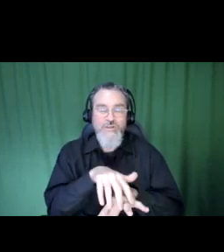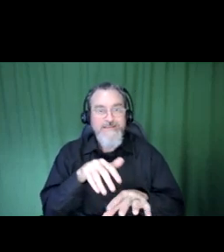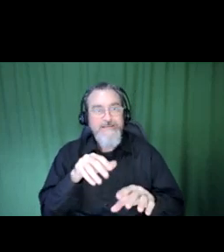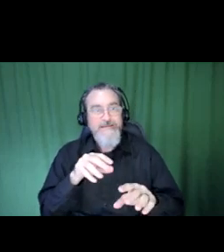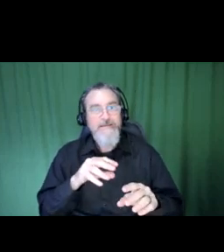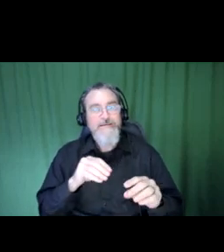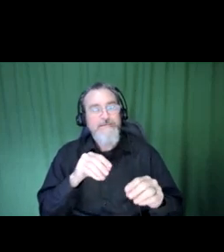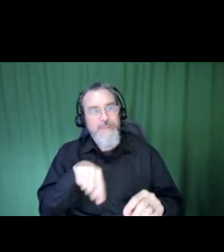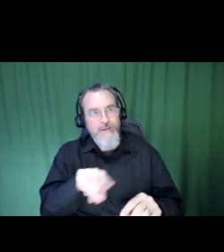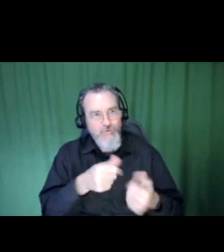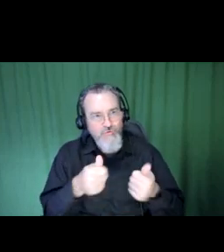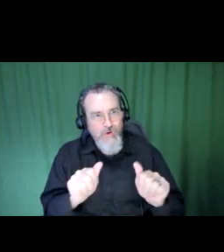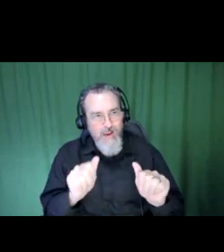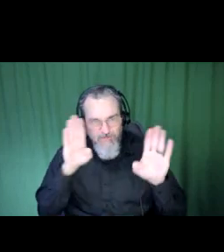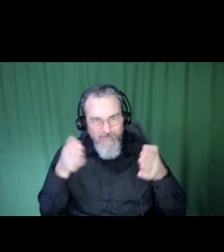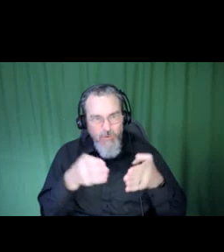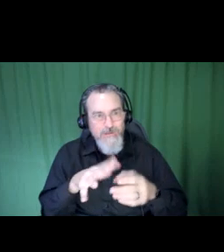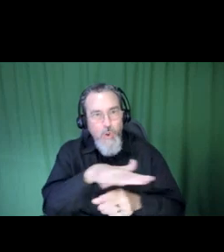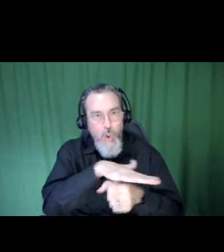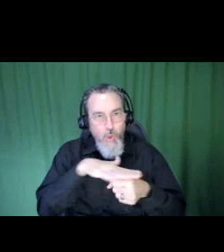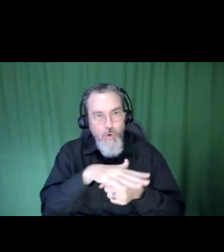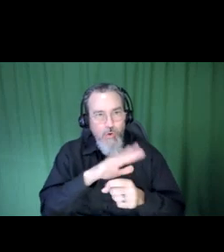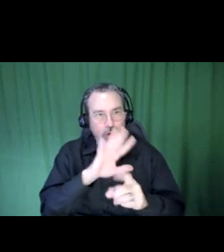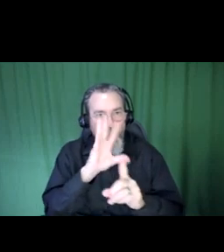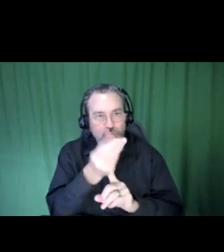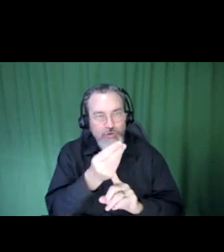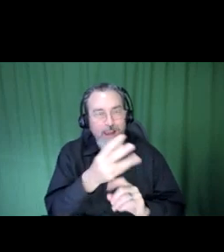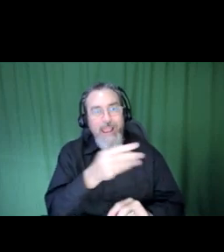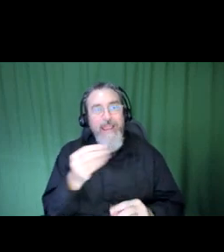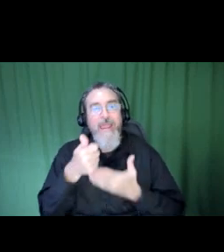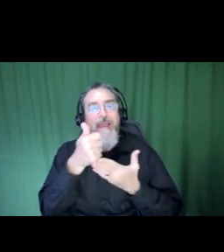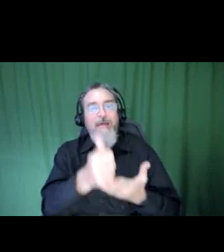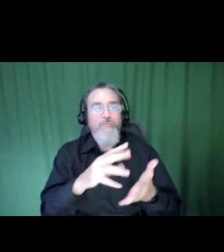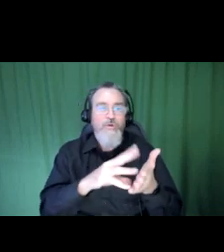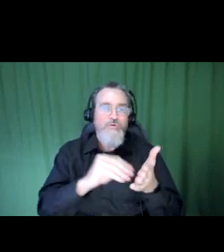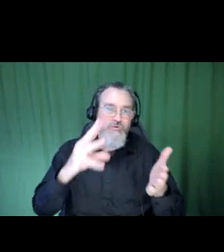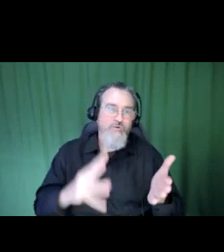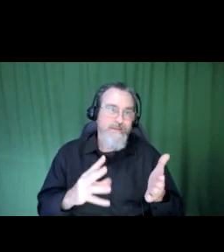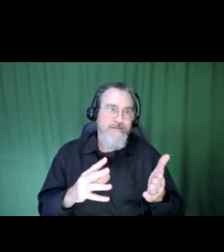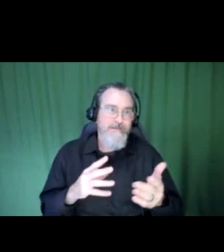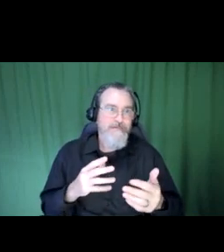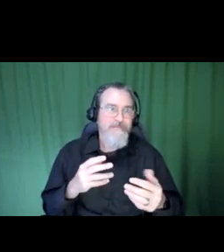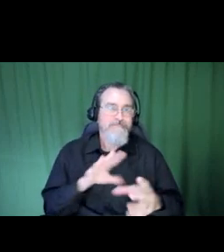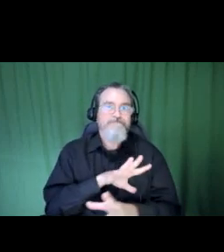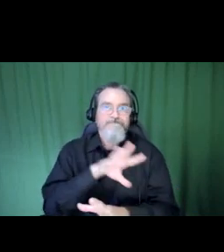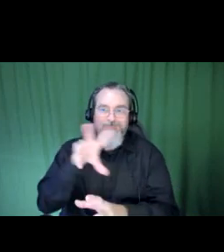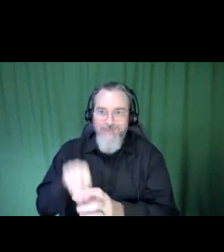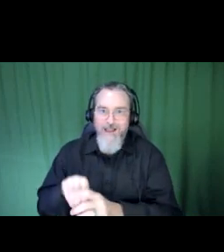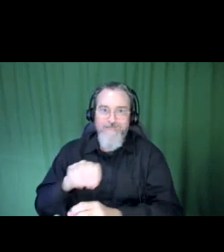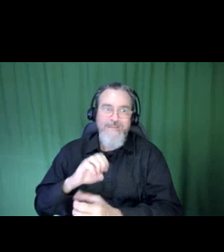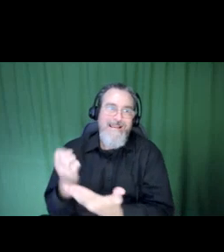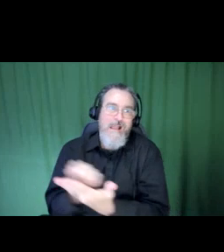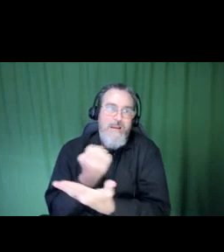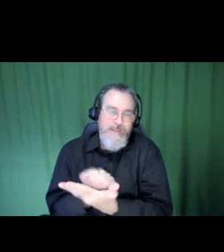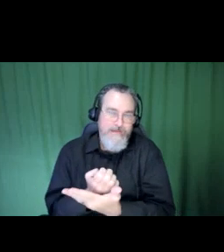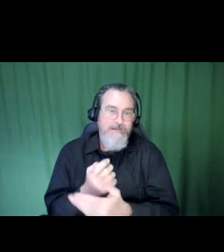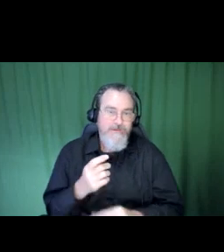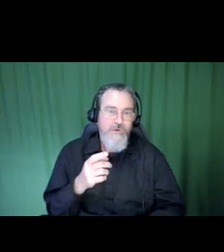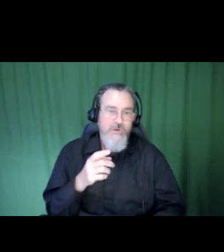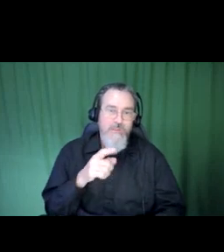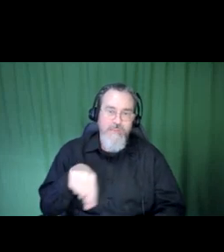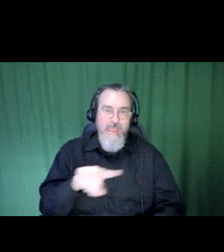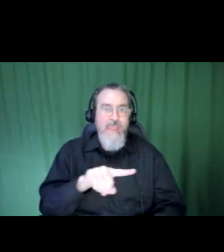culture while helping its students gain a foothold in the economy of the 21st century. They are our strong collegiate partner on this